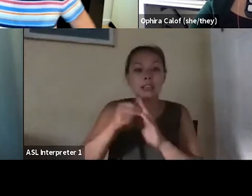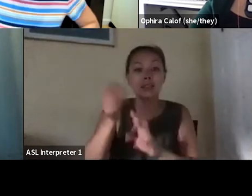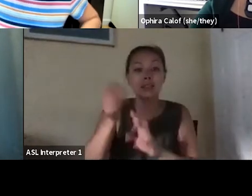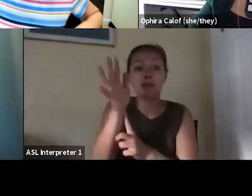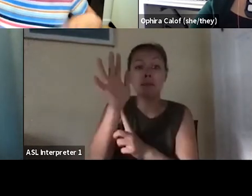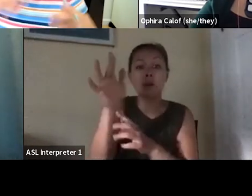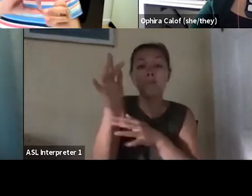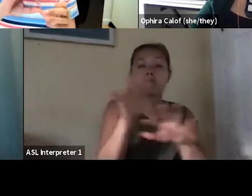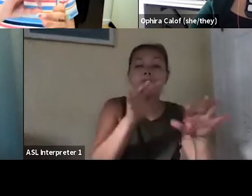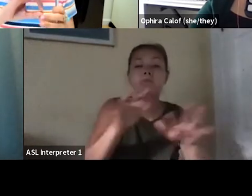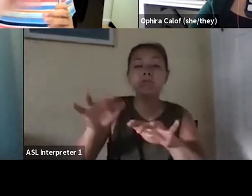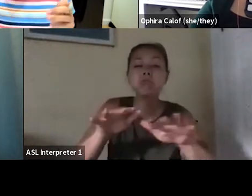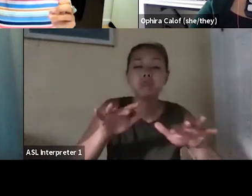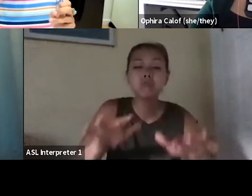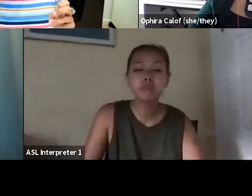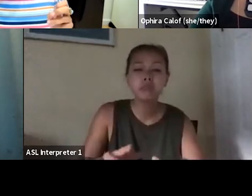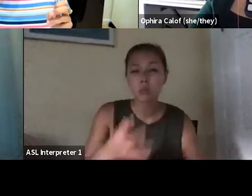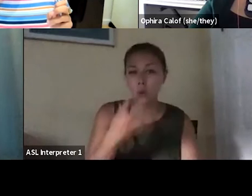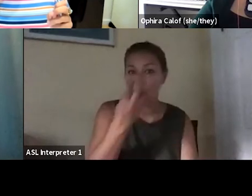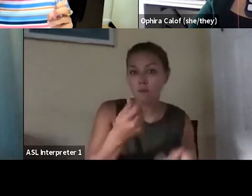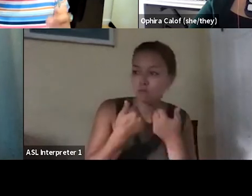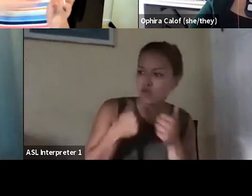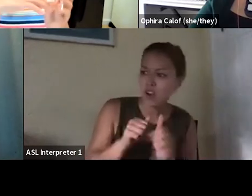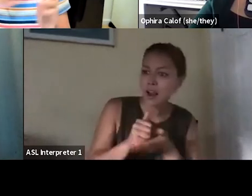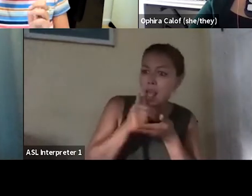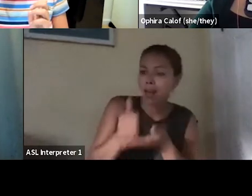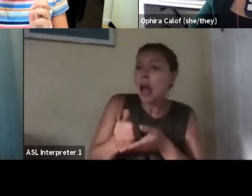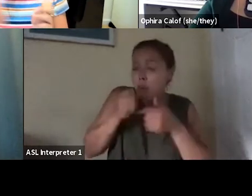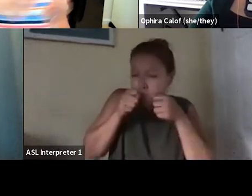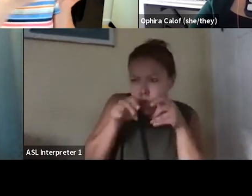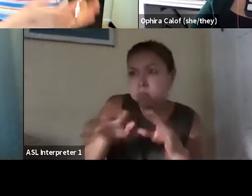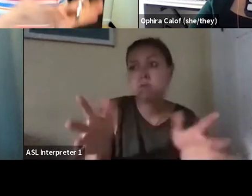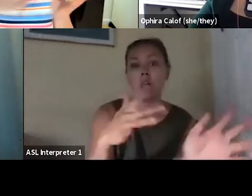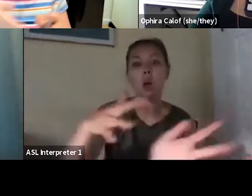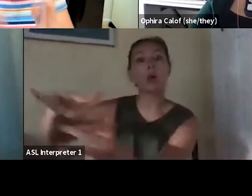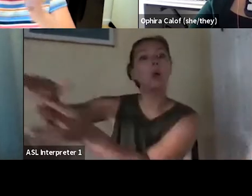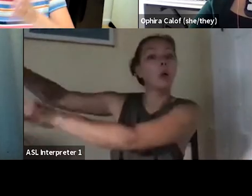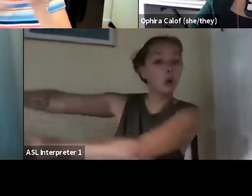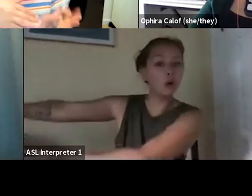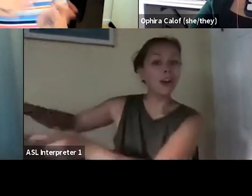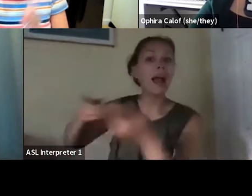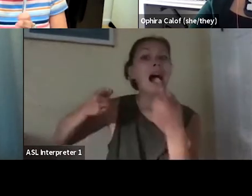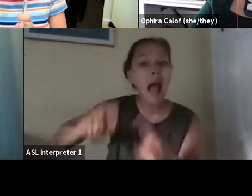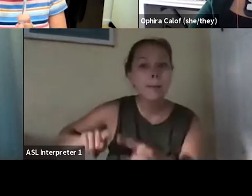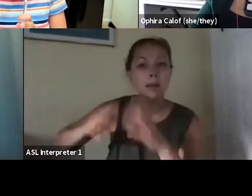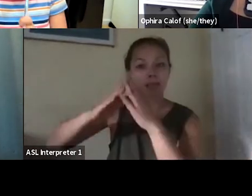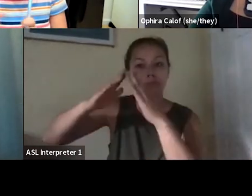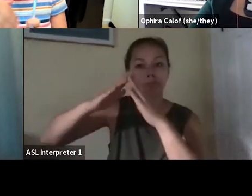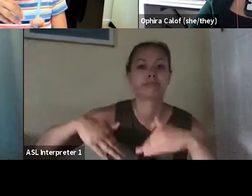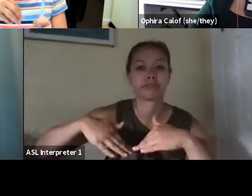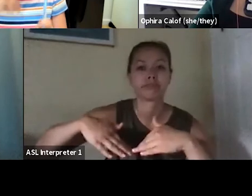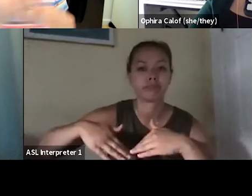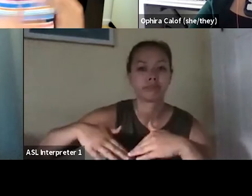So essentially, the larger theme is that Cedric is looking for the red dragon in every episode, and he moves from town to town looking for the red